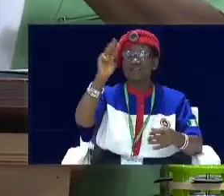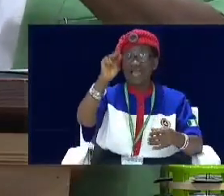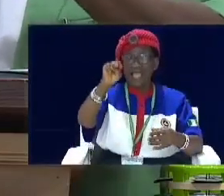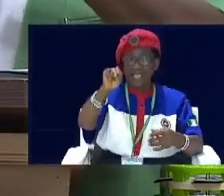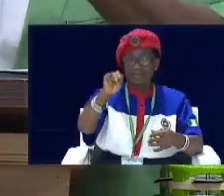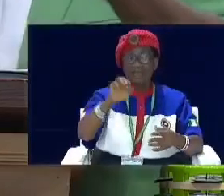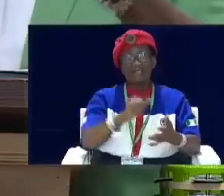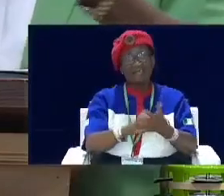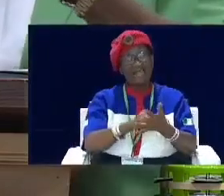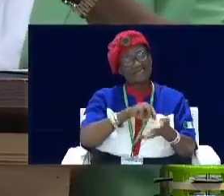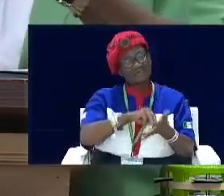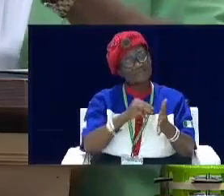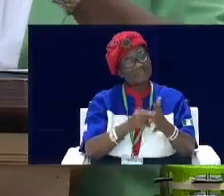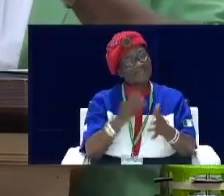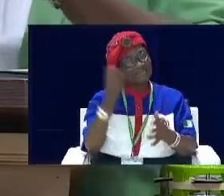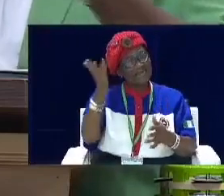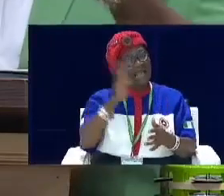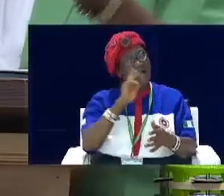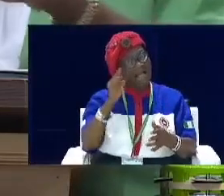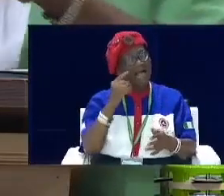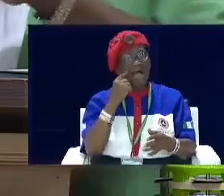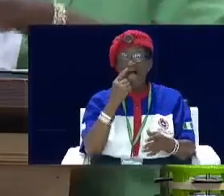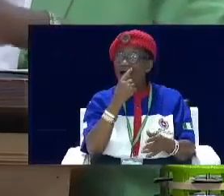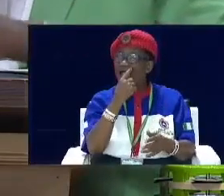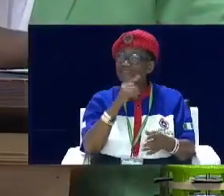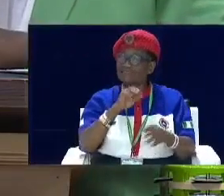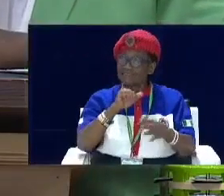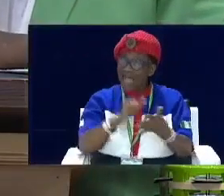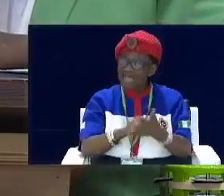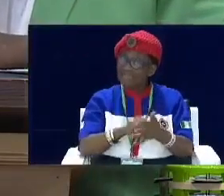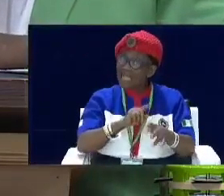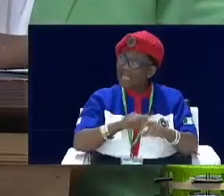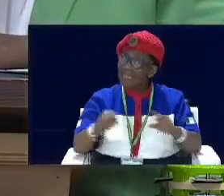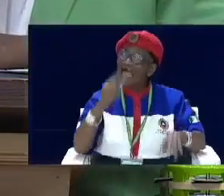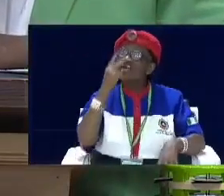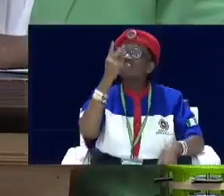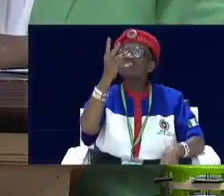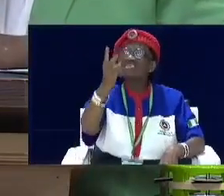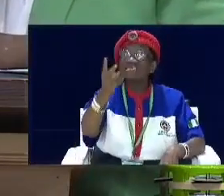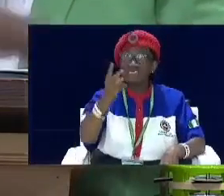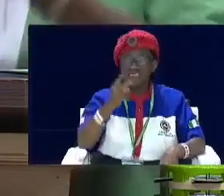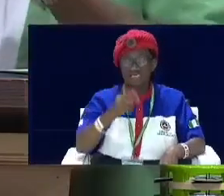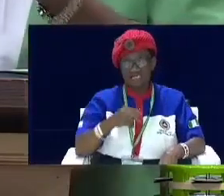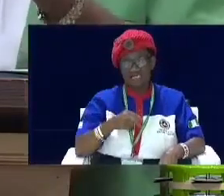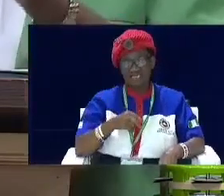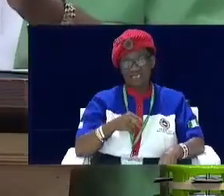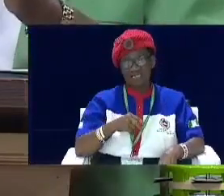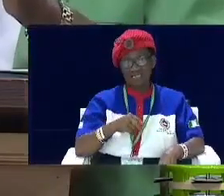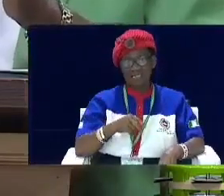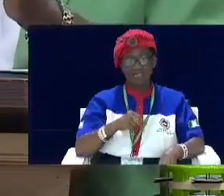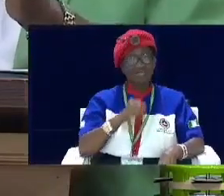That means there are eyes that cannot see. Not that they are blind.